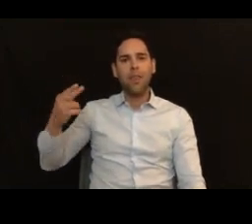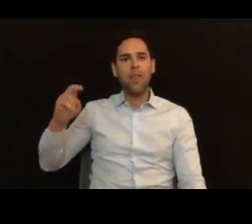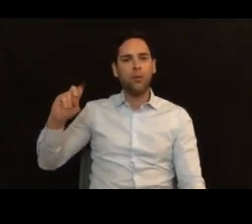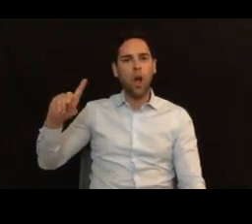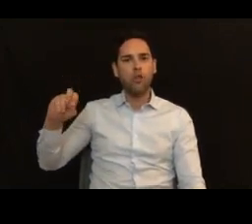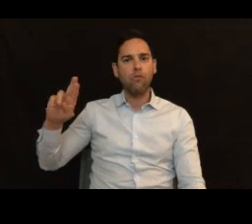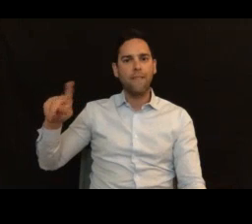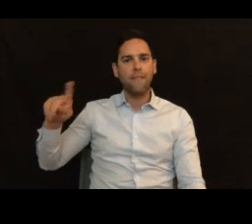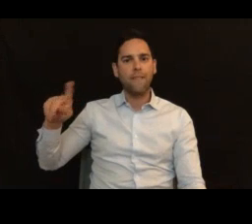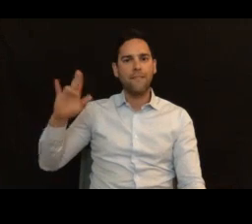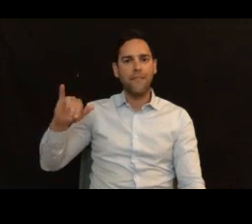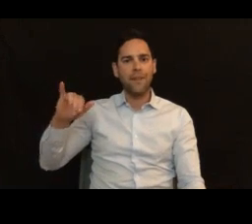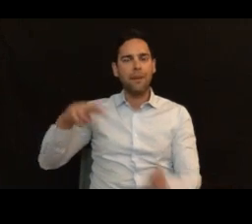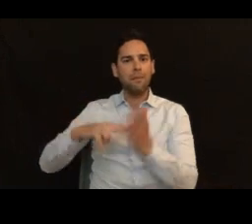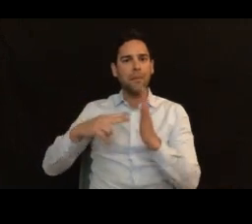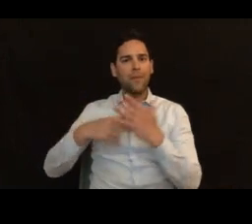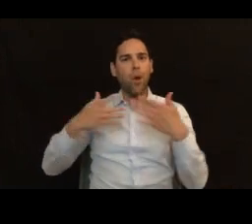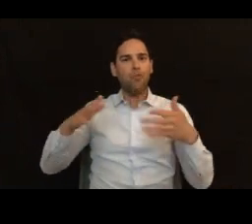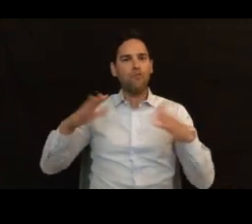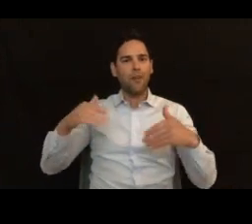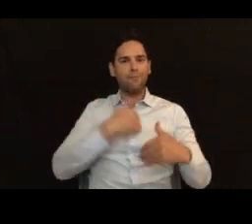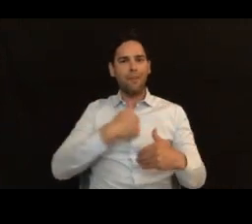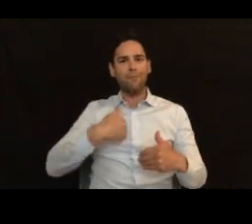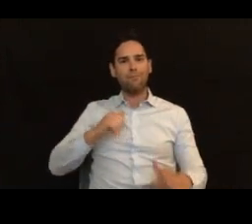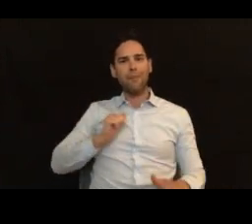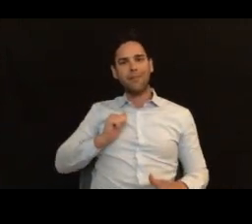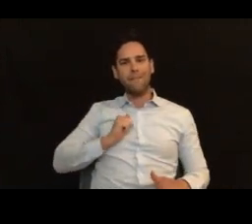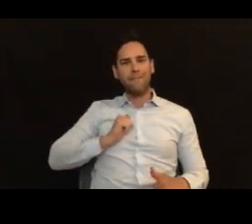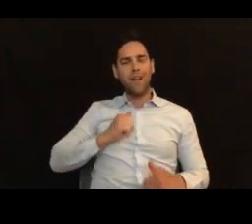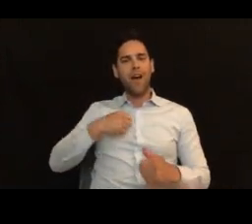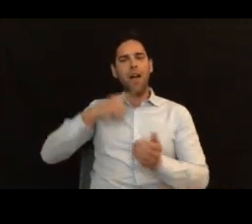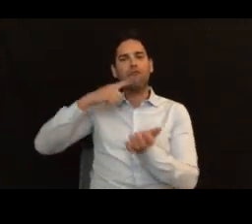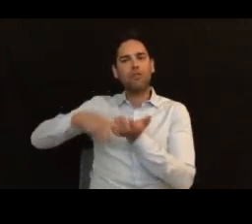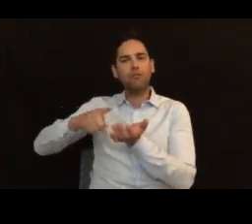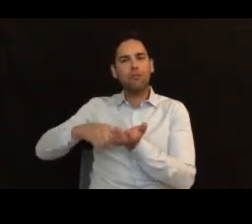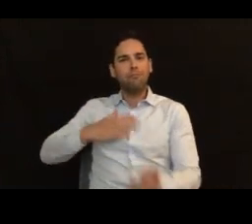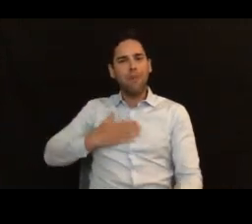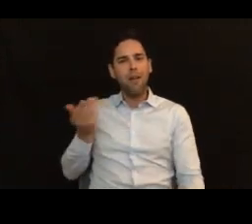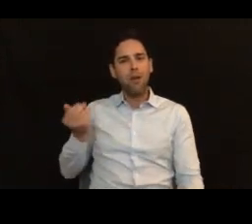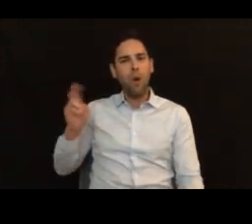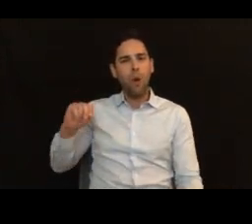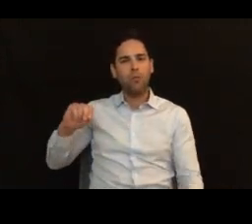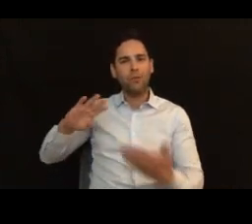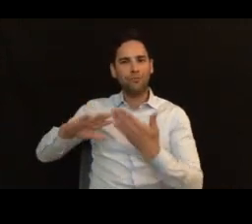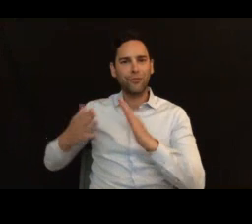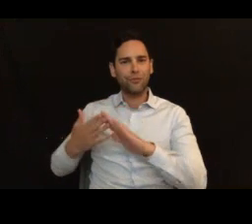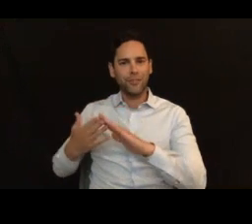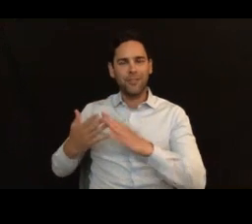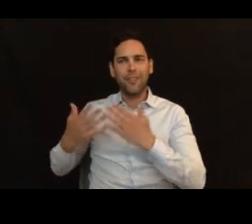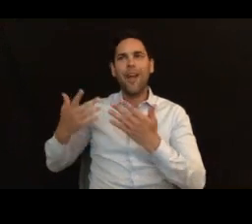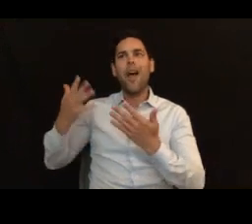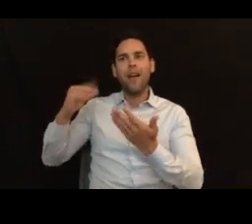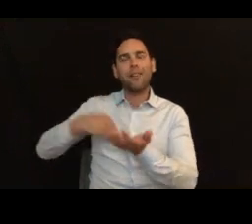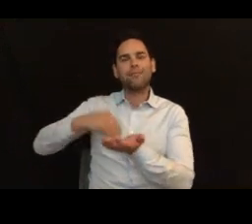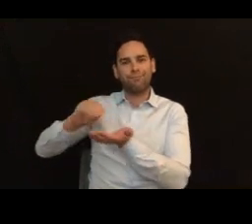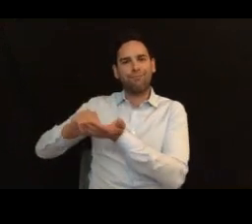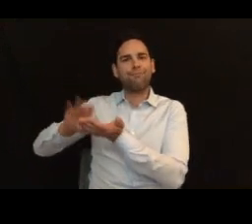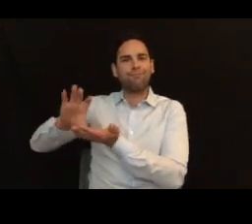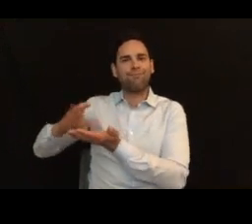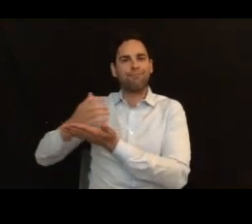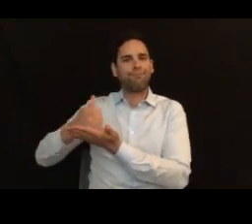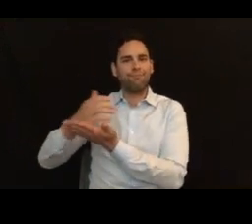research their own communities and kind of present knowledge based on that. And I'm a researcher that has done